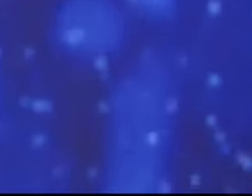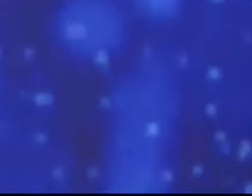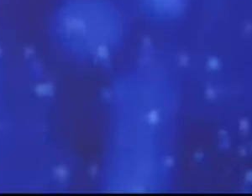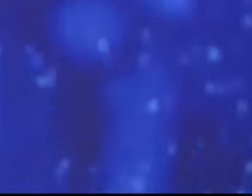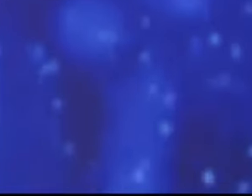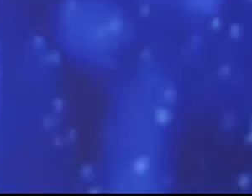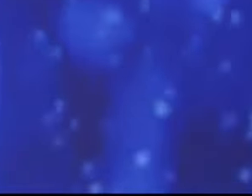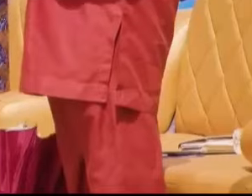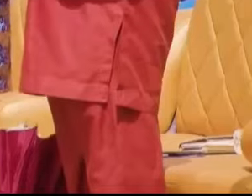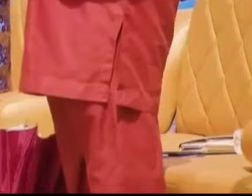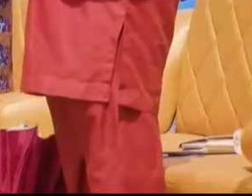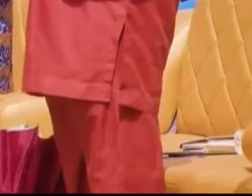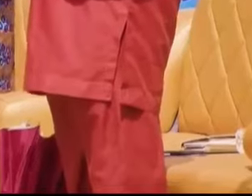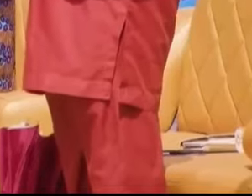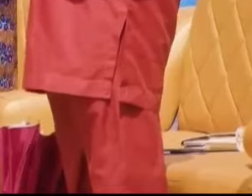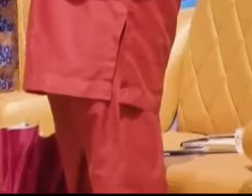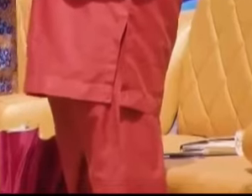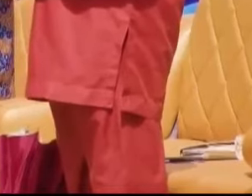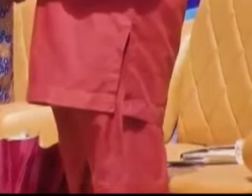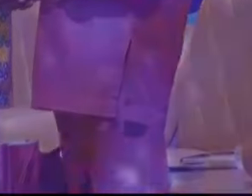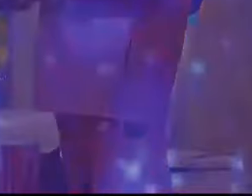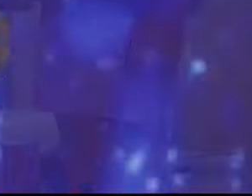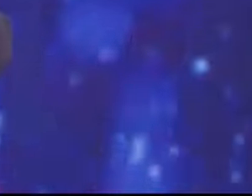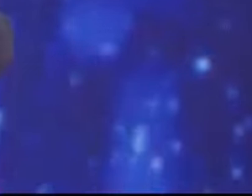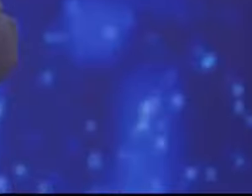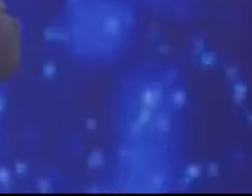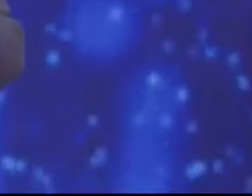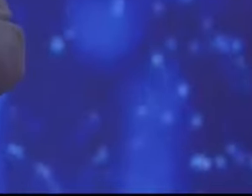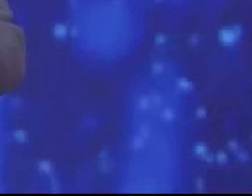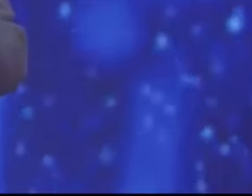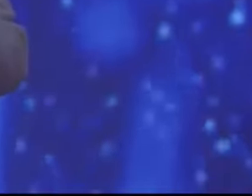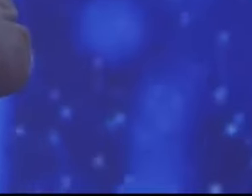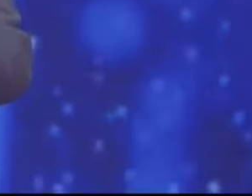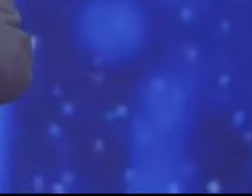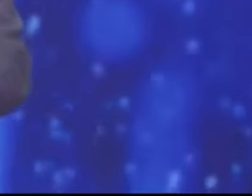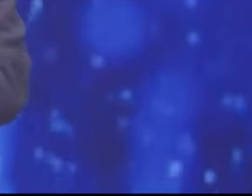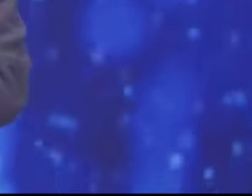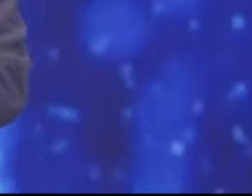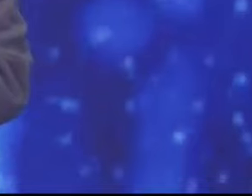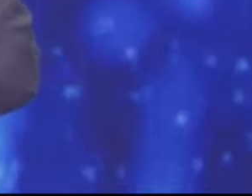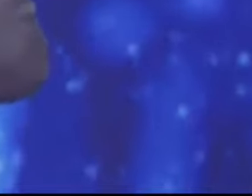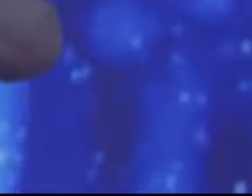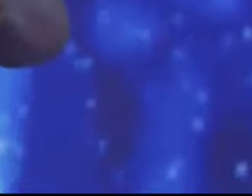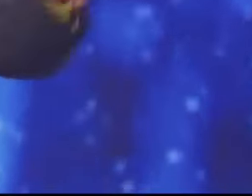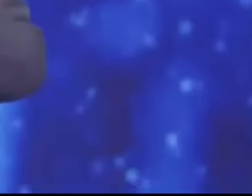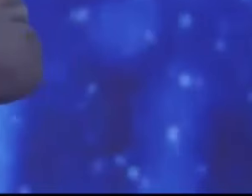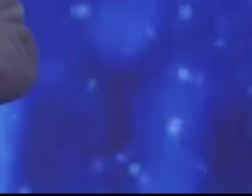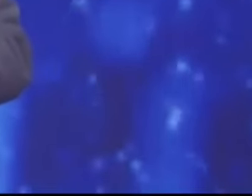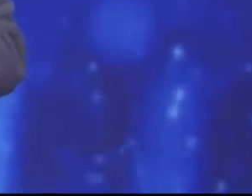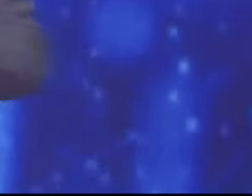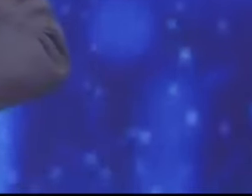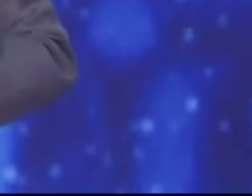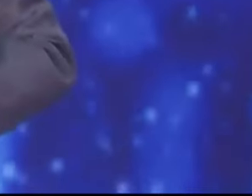the Almighty God. All those of us here at the Alpha location, online, over the